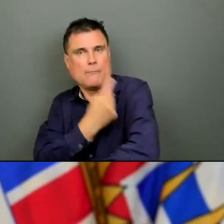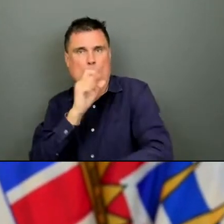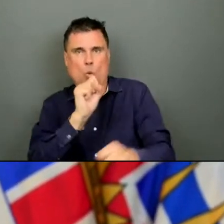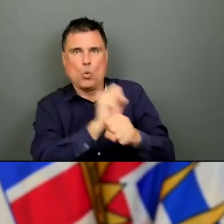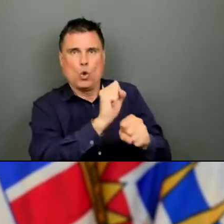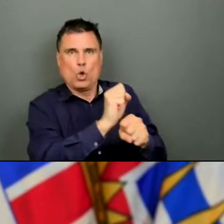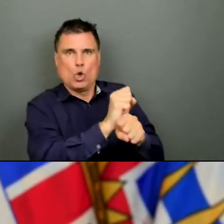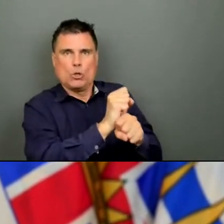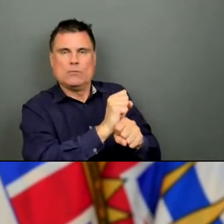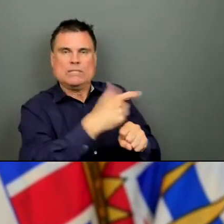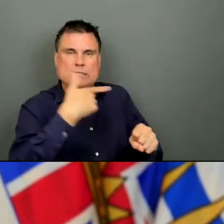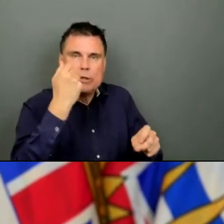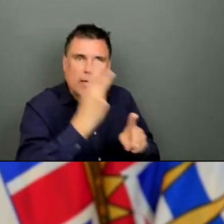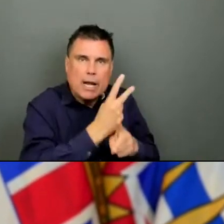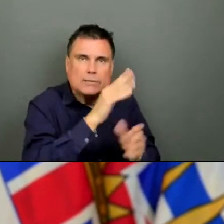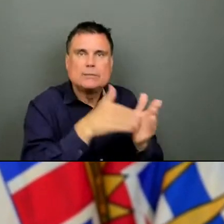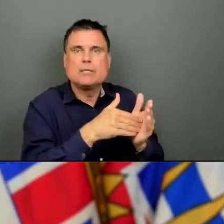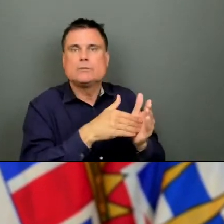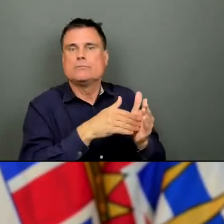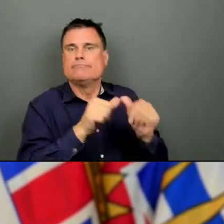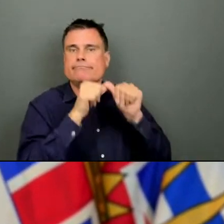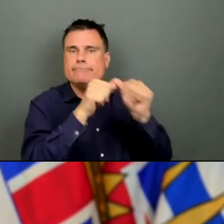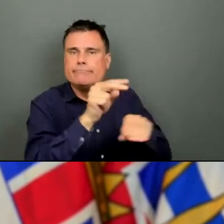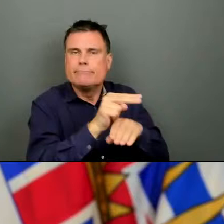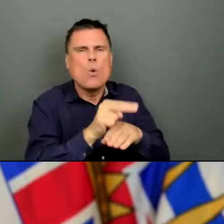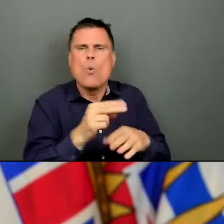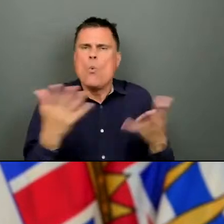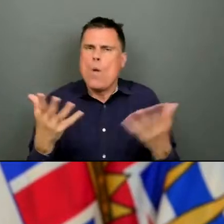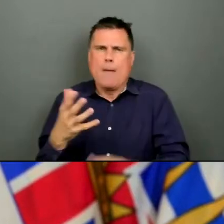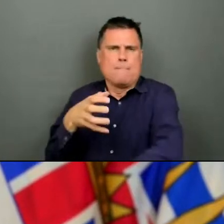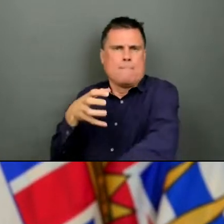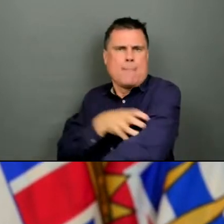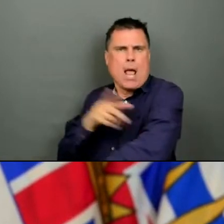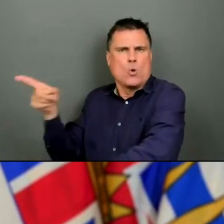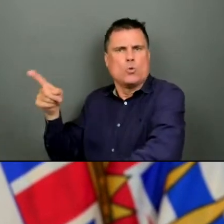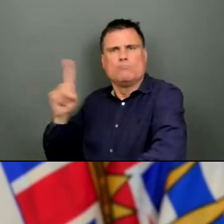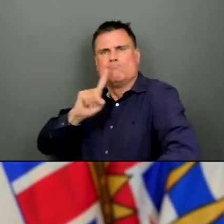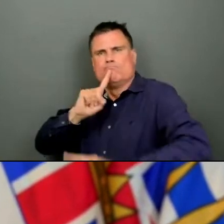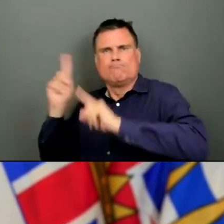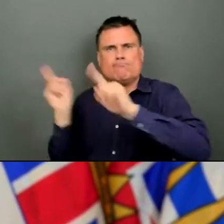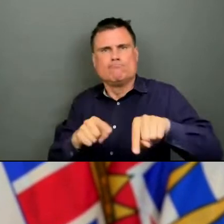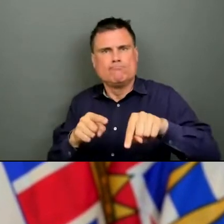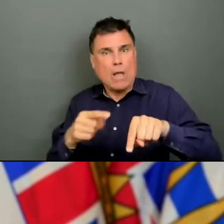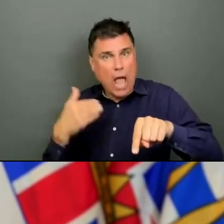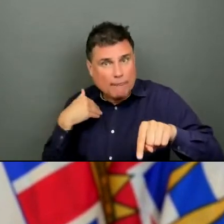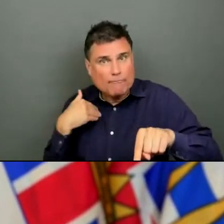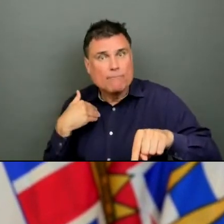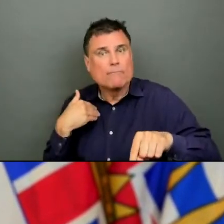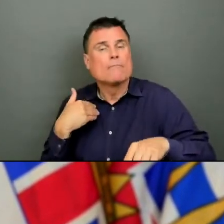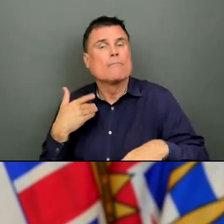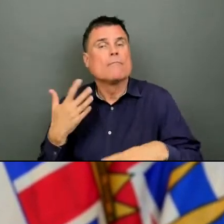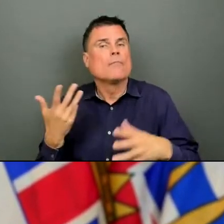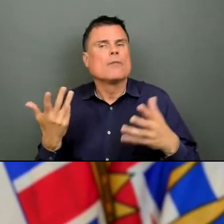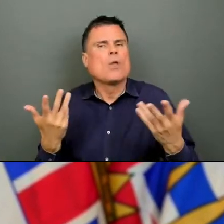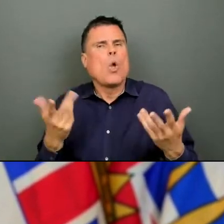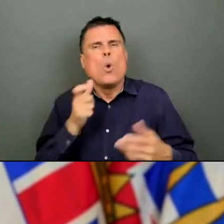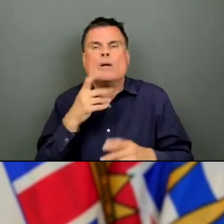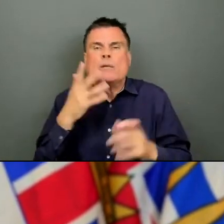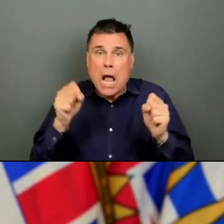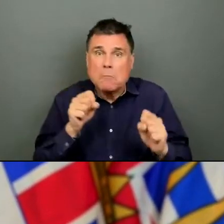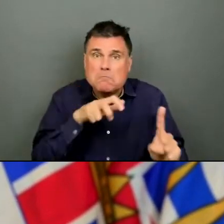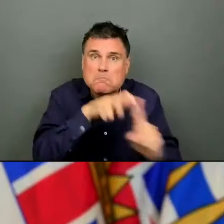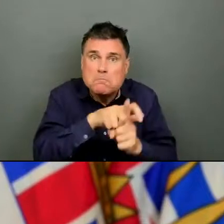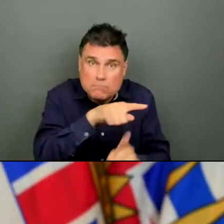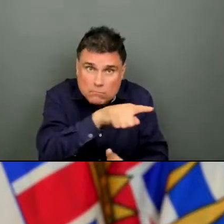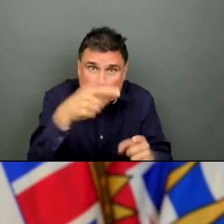or some kind of power for employees to at least find out who is vaccinated and have the authority to reassign people